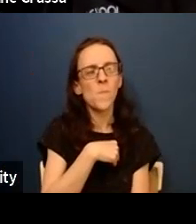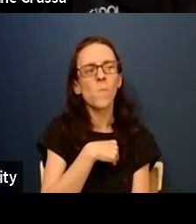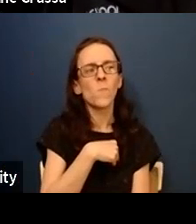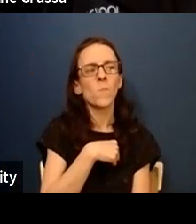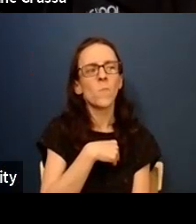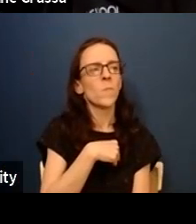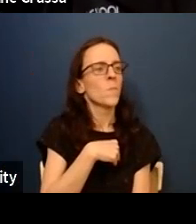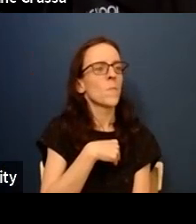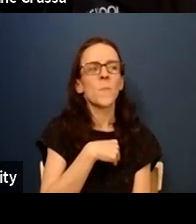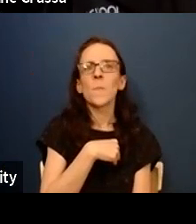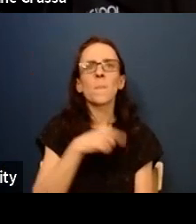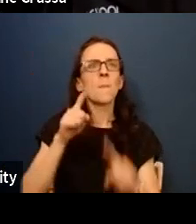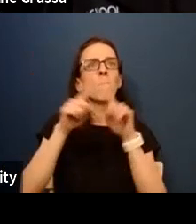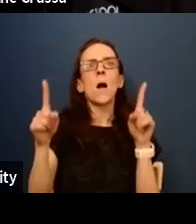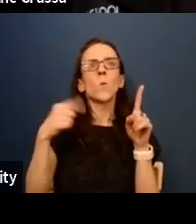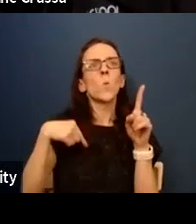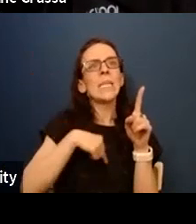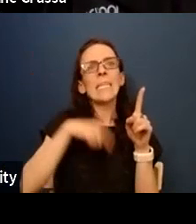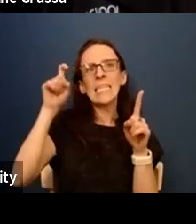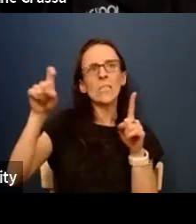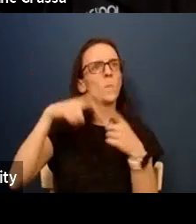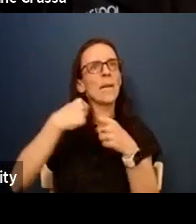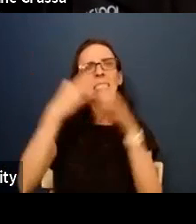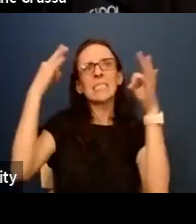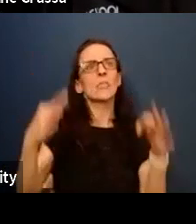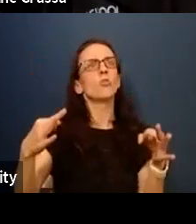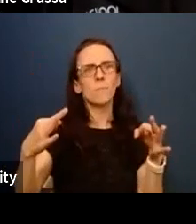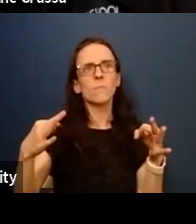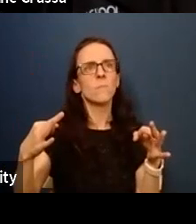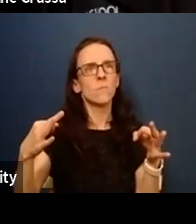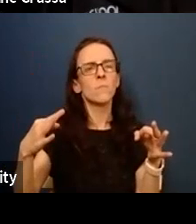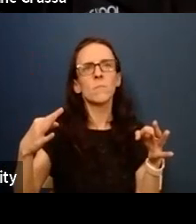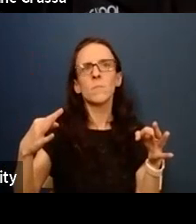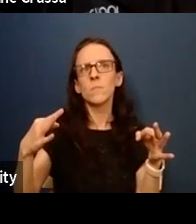But it is landing the plane time. And our